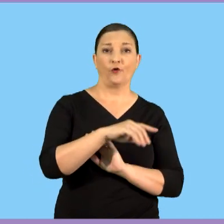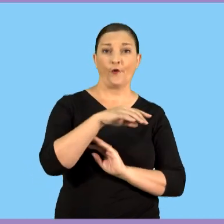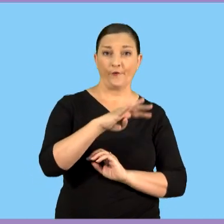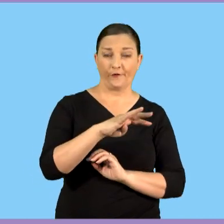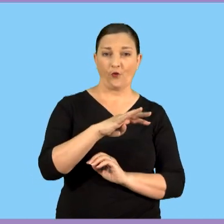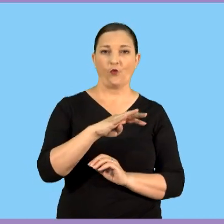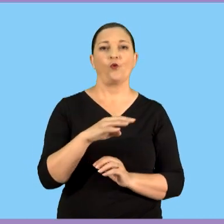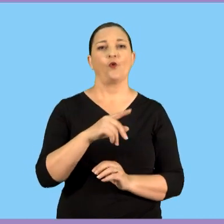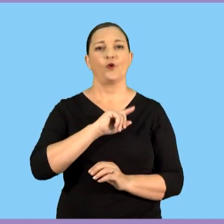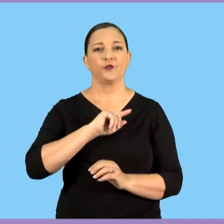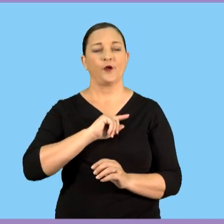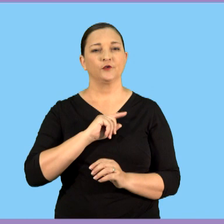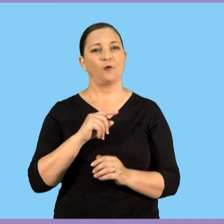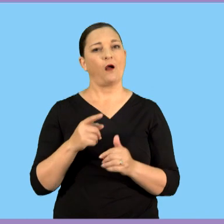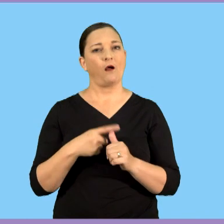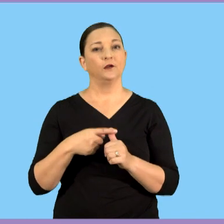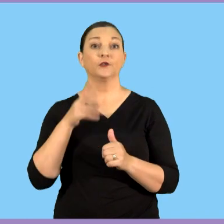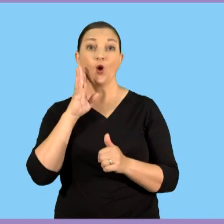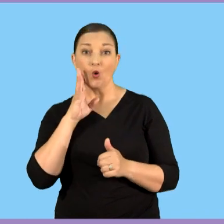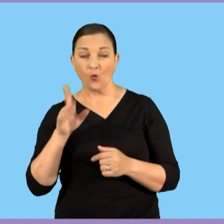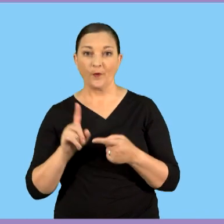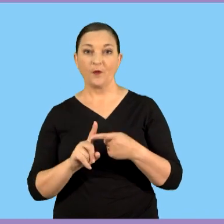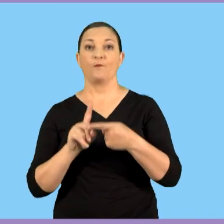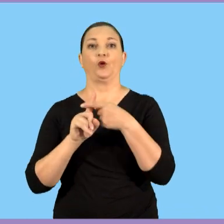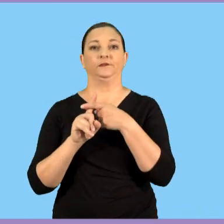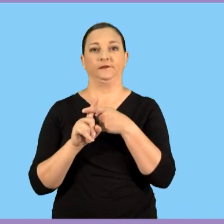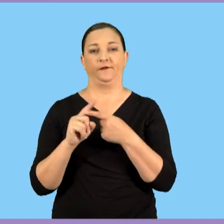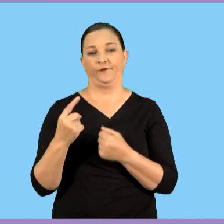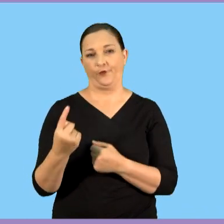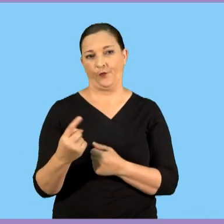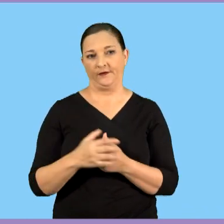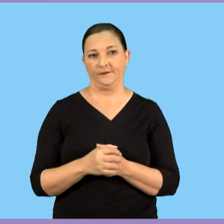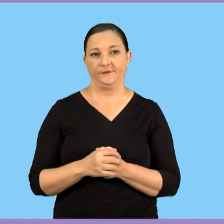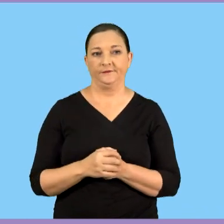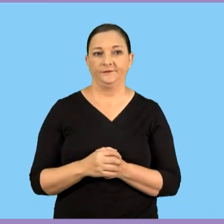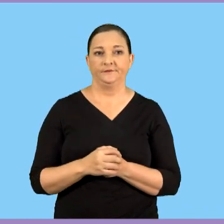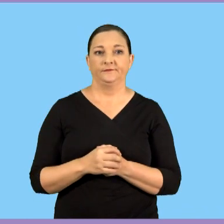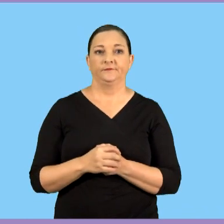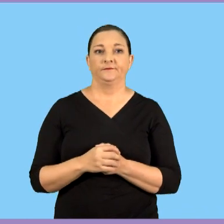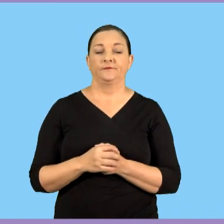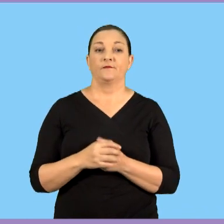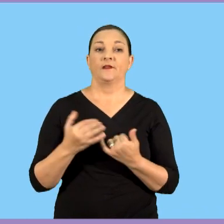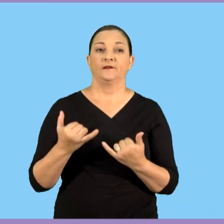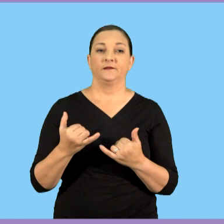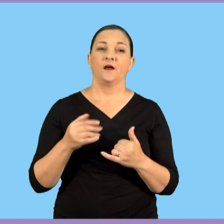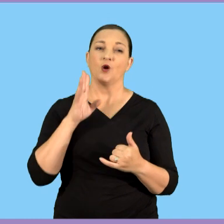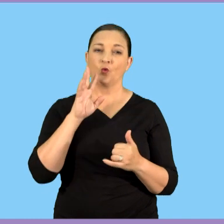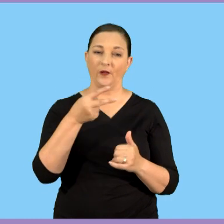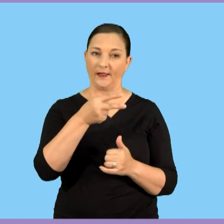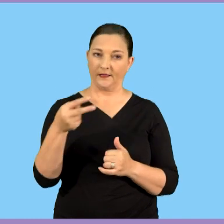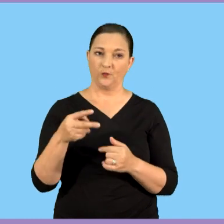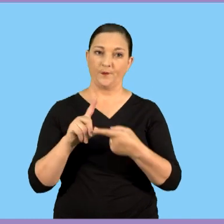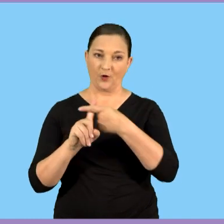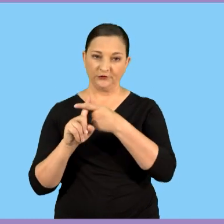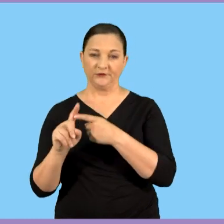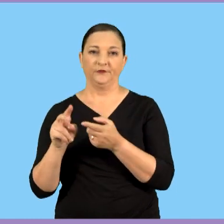is going to be a positive 1. So negative 4 minus negative 16 is going to give us a